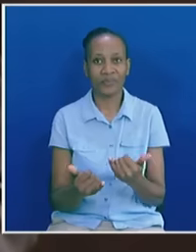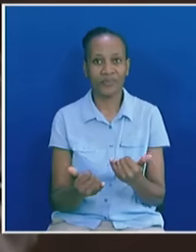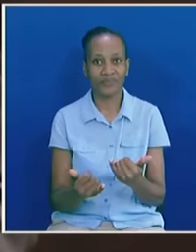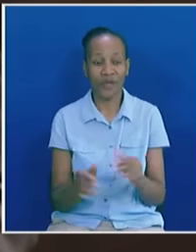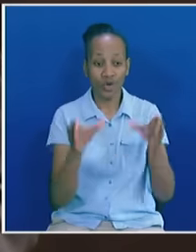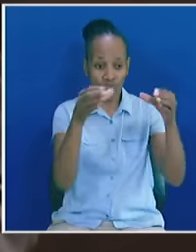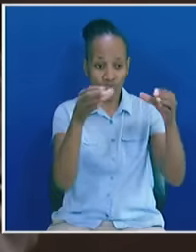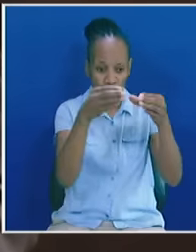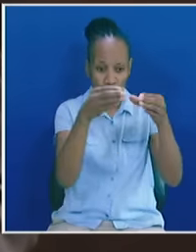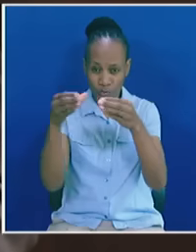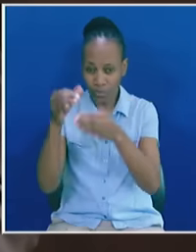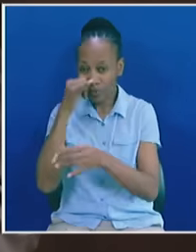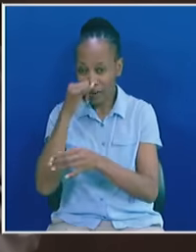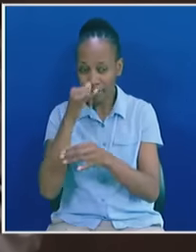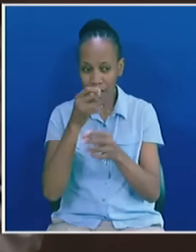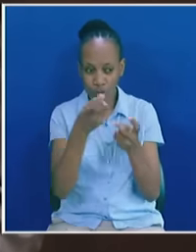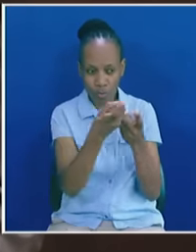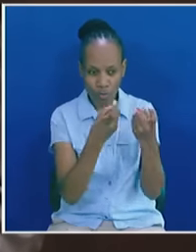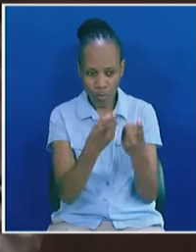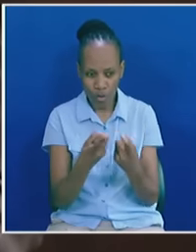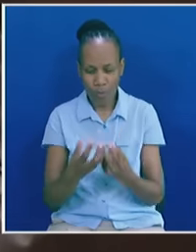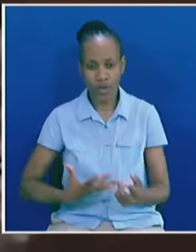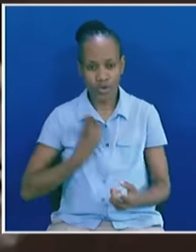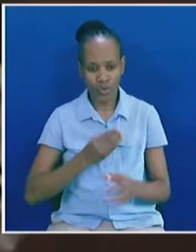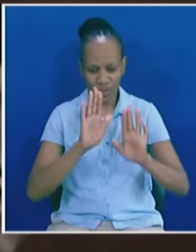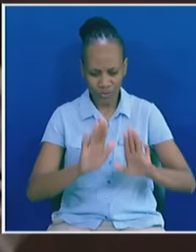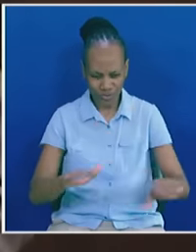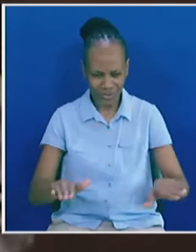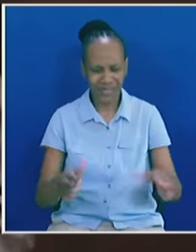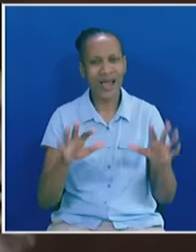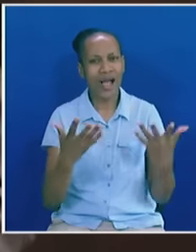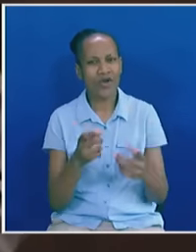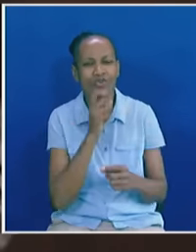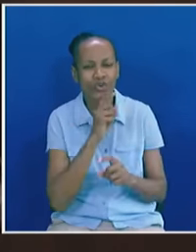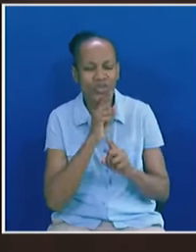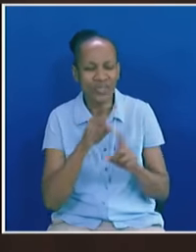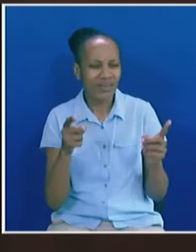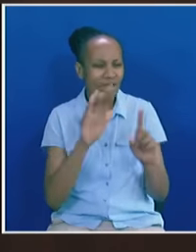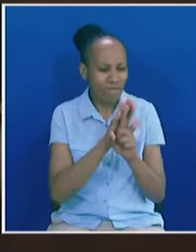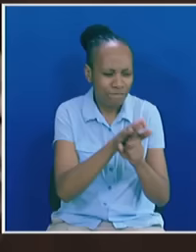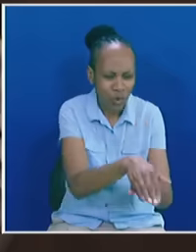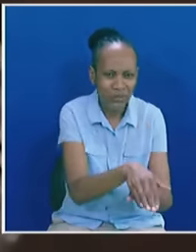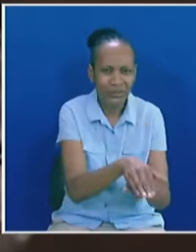Syndicates recruit children and youth using deceit or force,